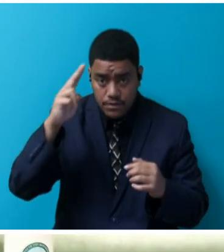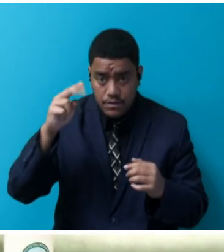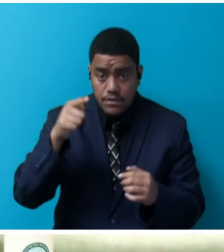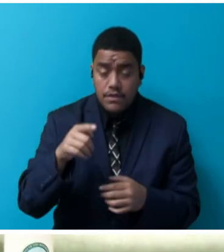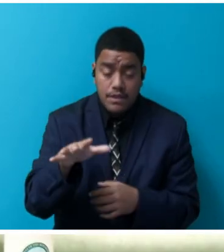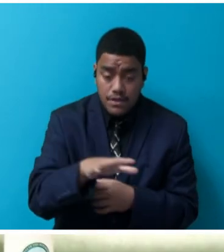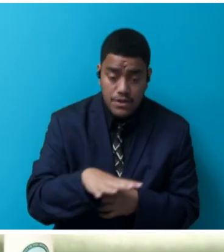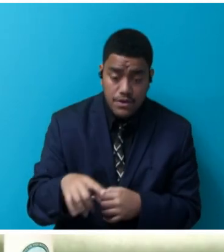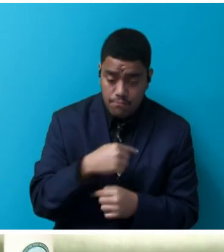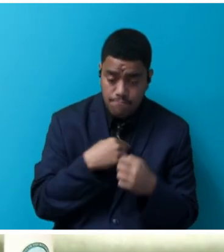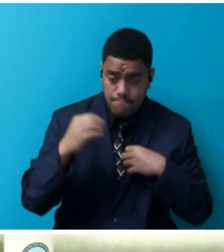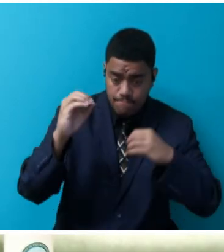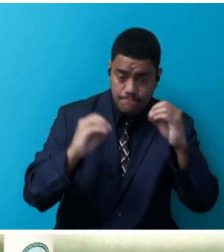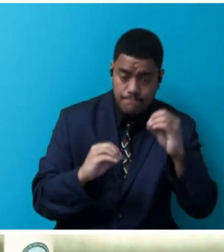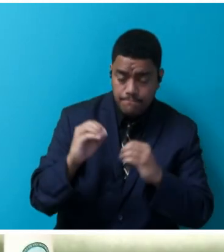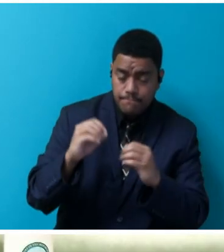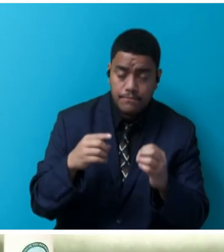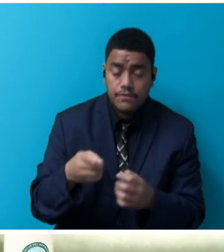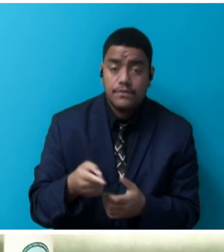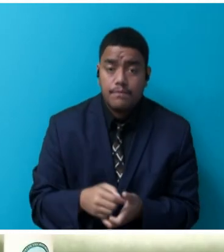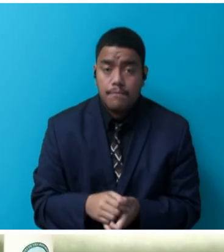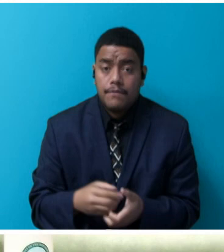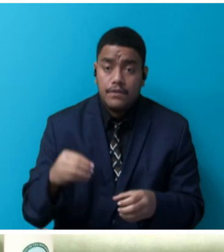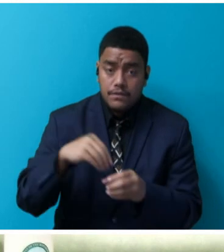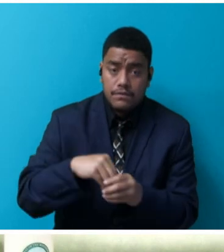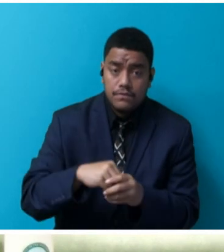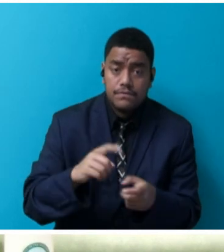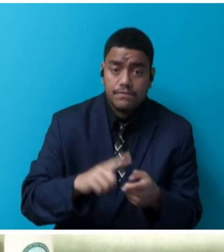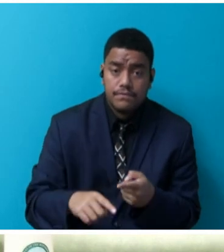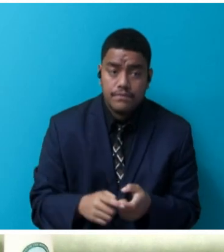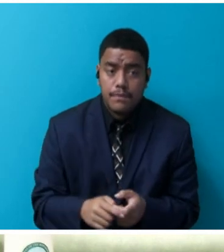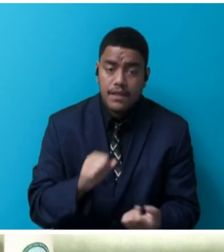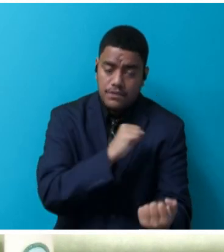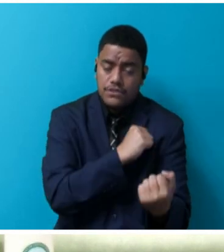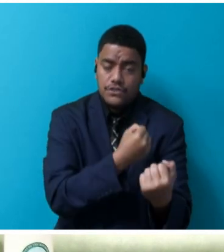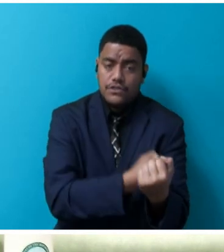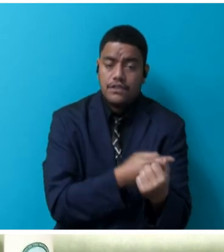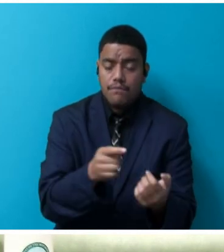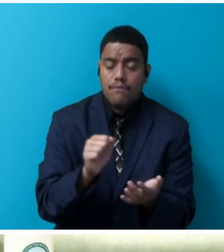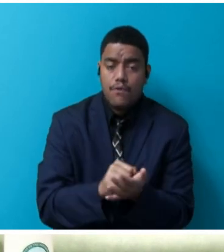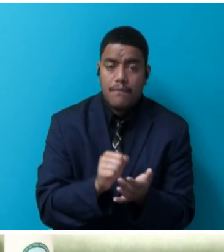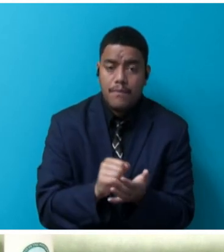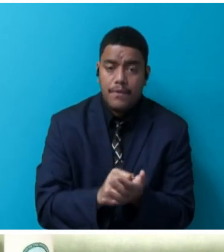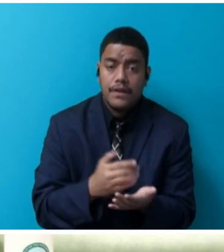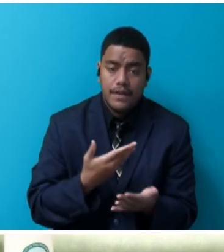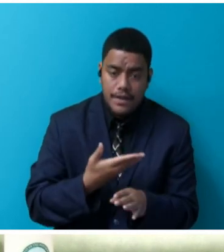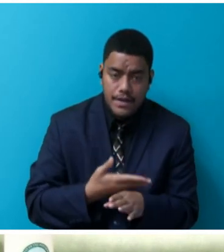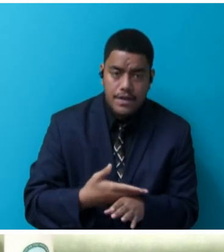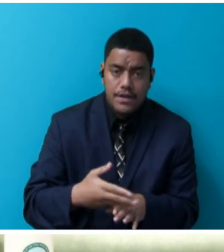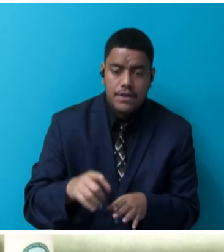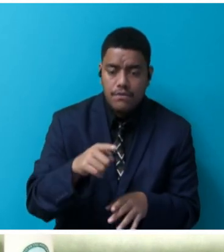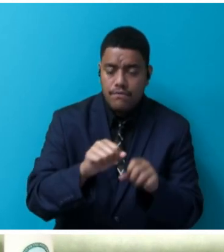being considered subject to the consultation outcomes include strengthening definitions, introducing new categories of